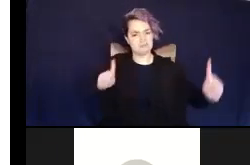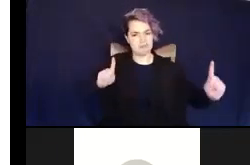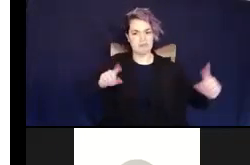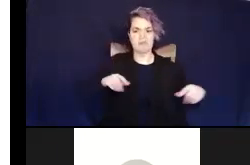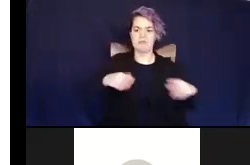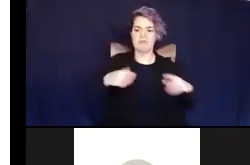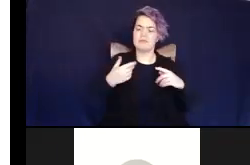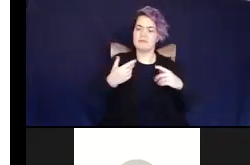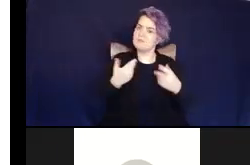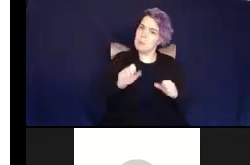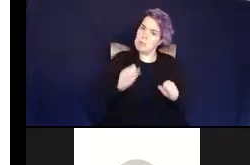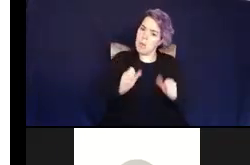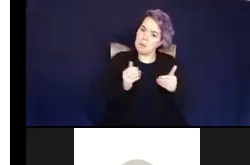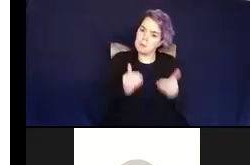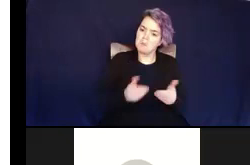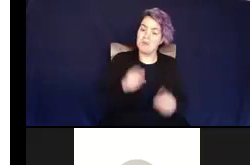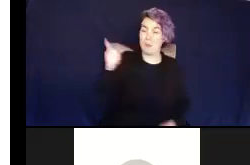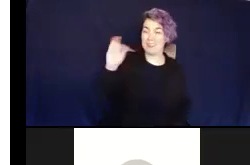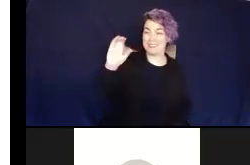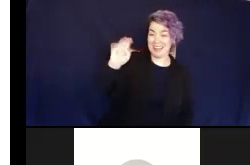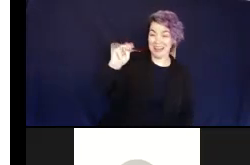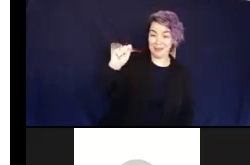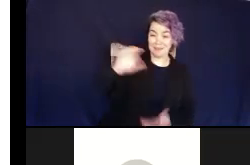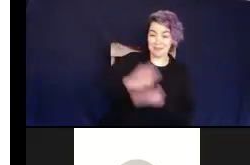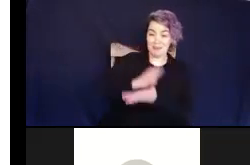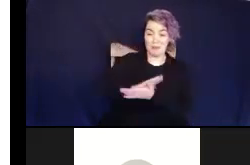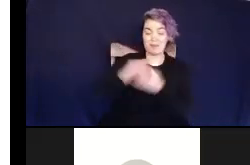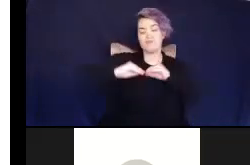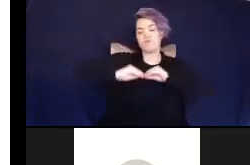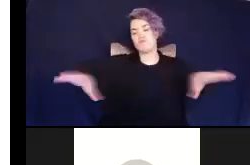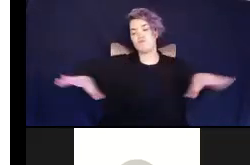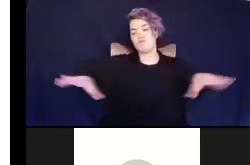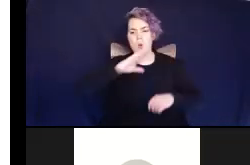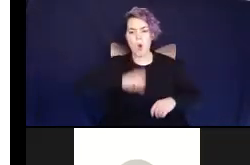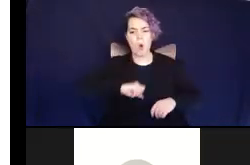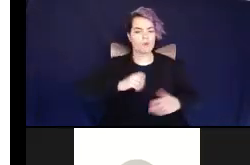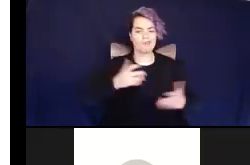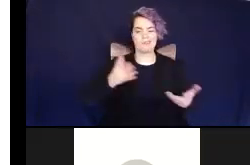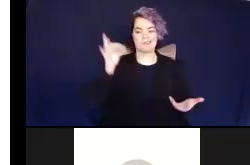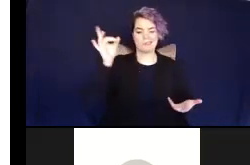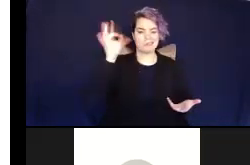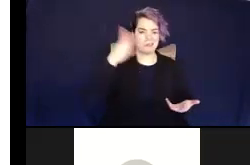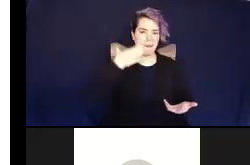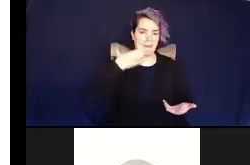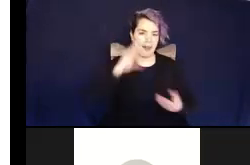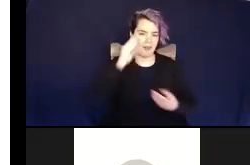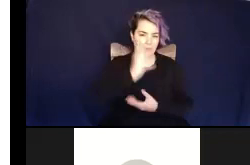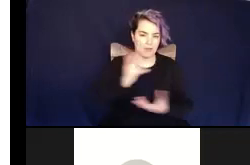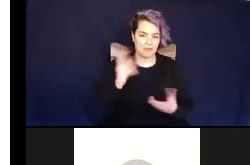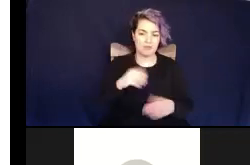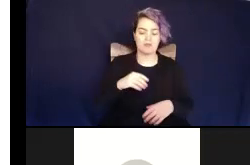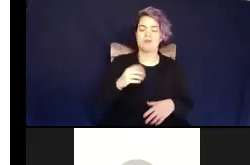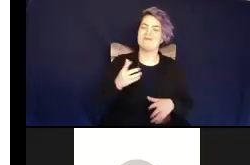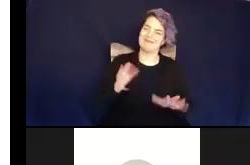guidance document that I think created a lot of confusion. And then just a couple weeks ago in September, they issued